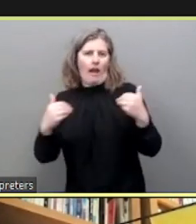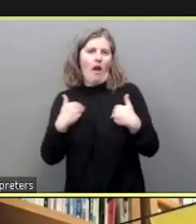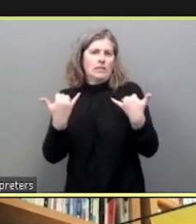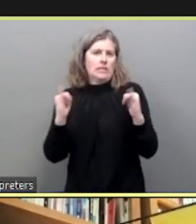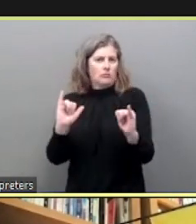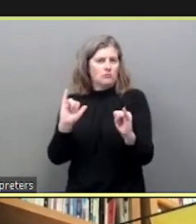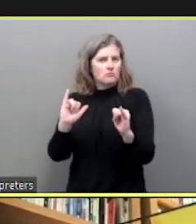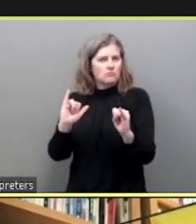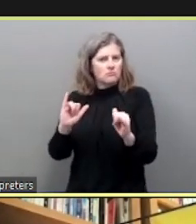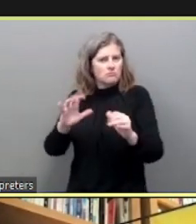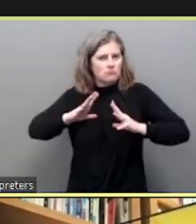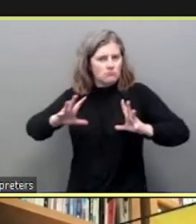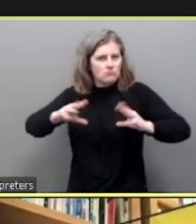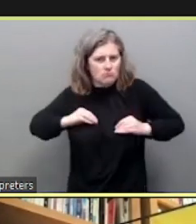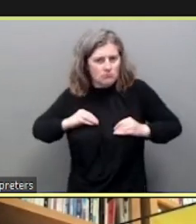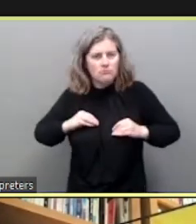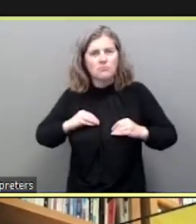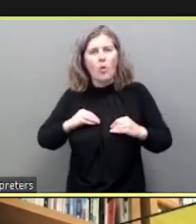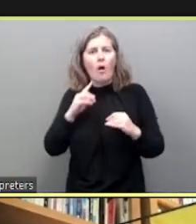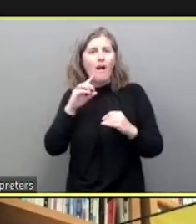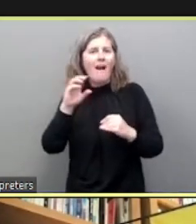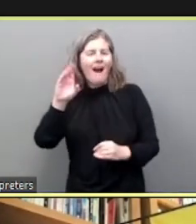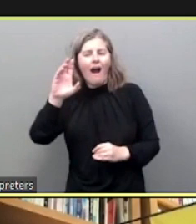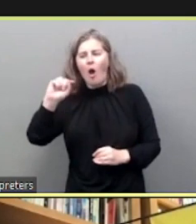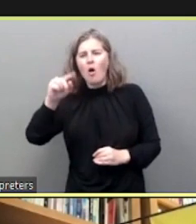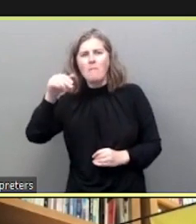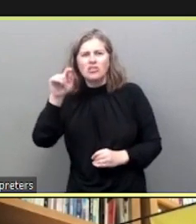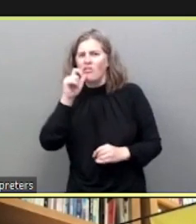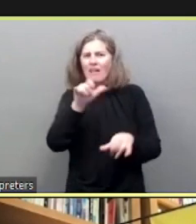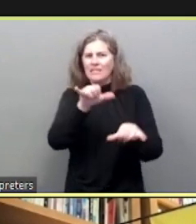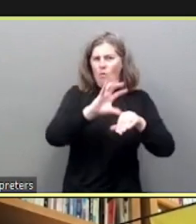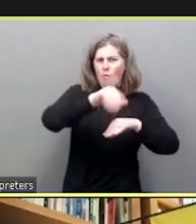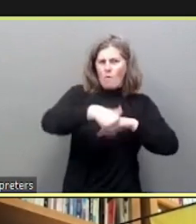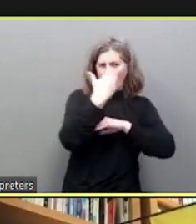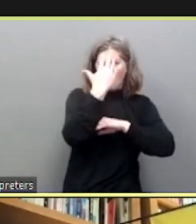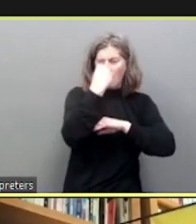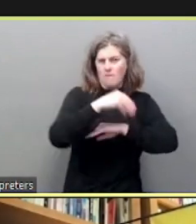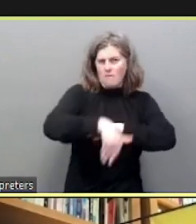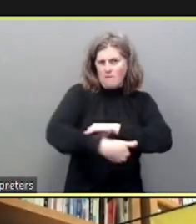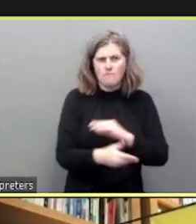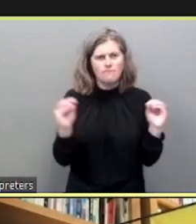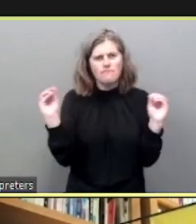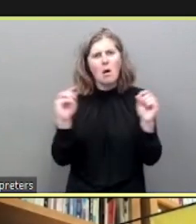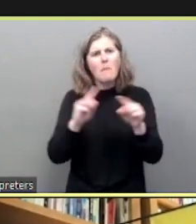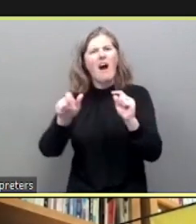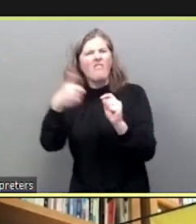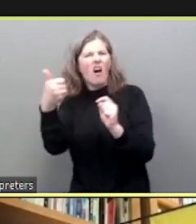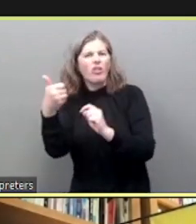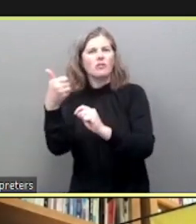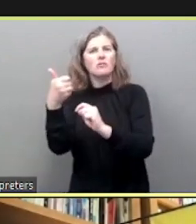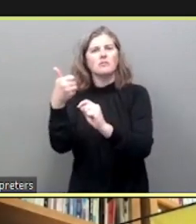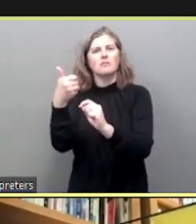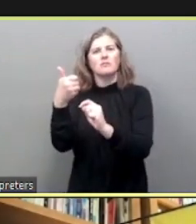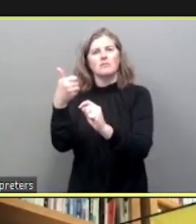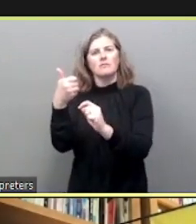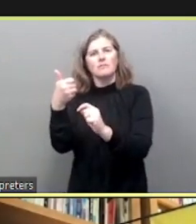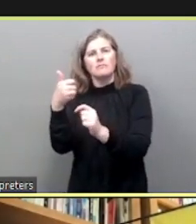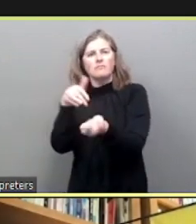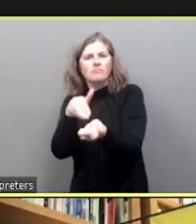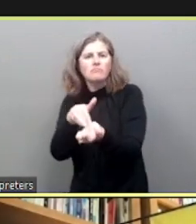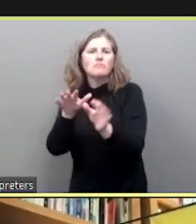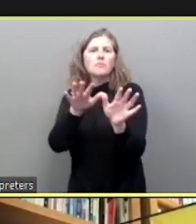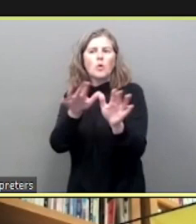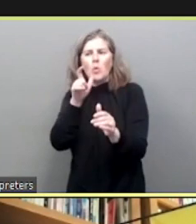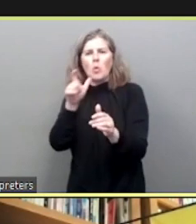also can be done as an outpatient. Our facilities and outpatient facilities that practice very high degree of